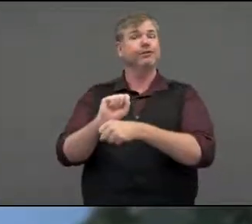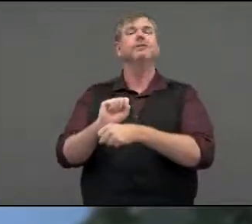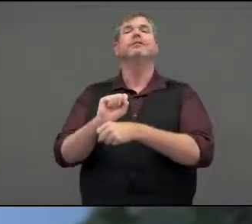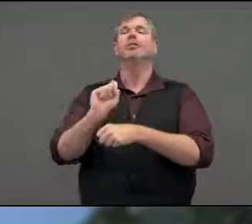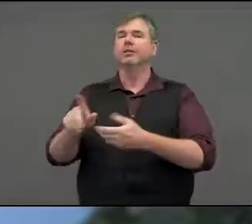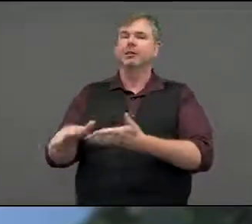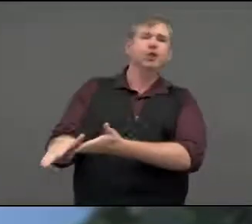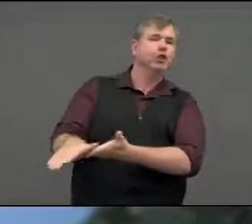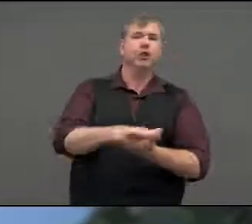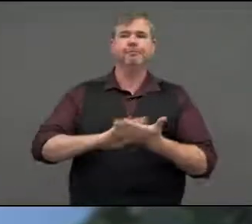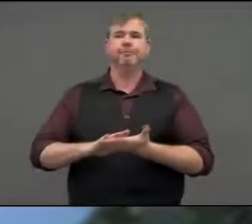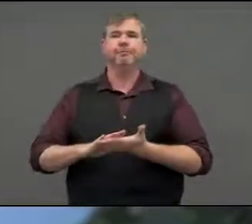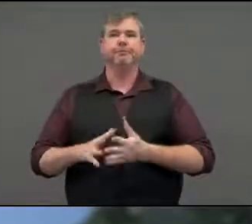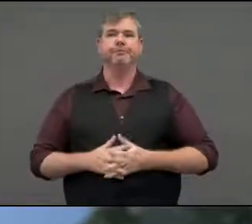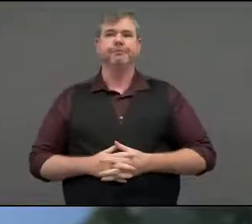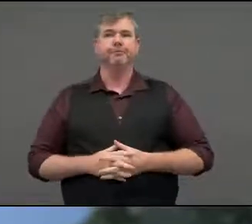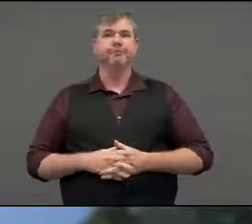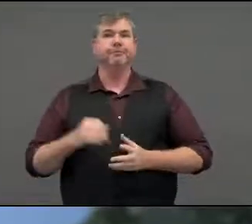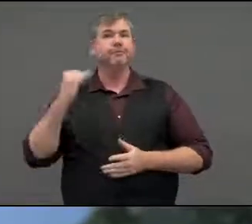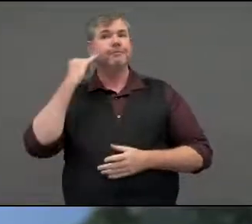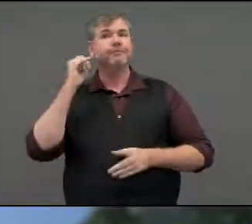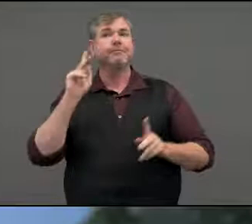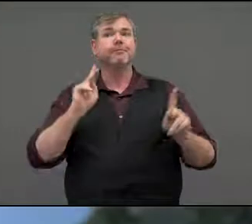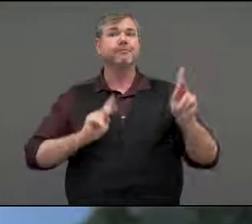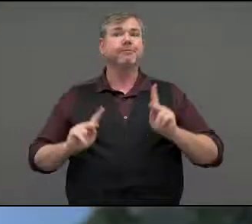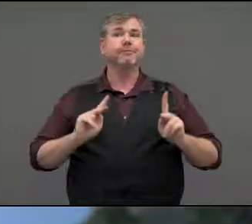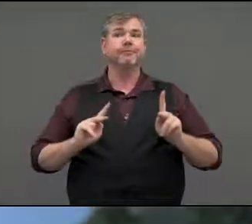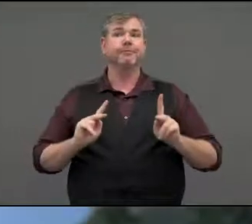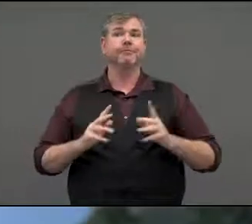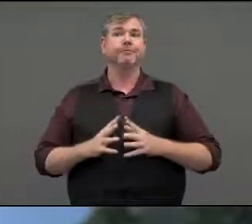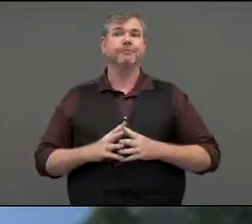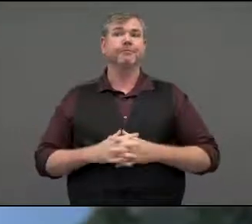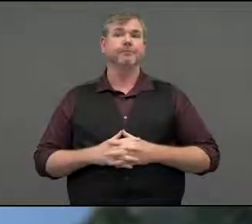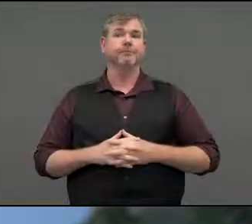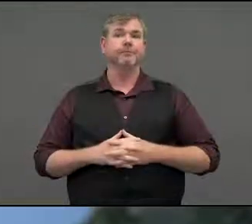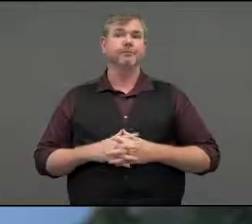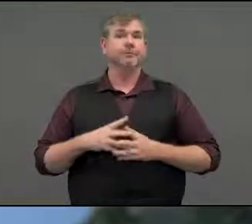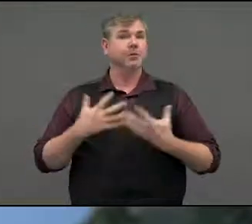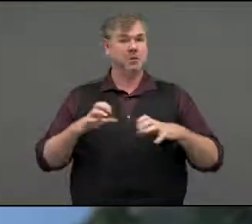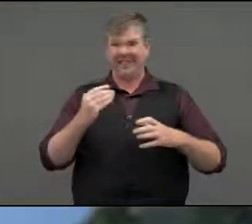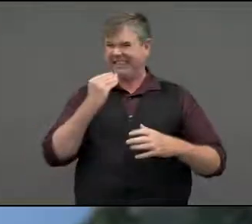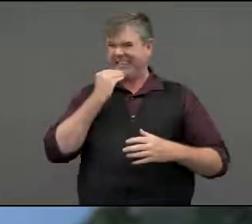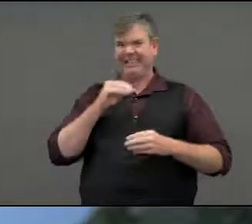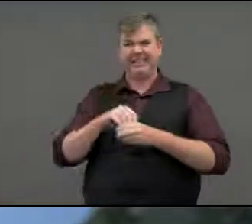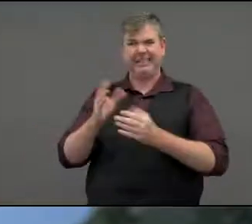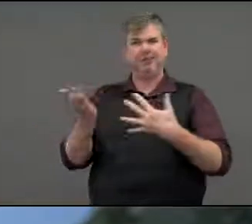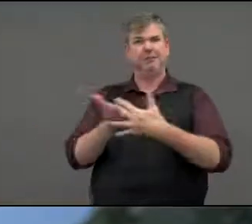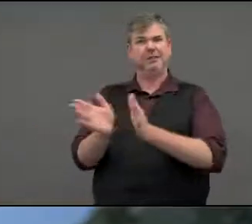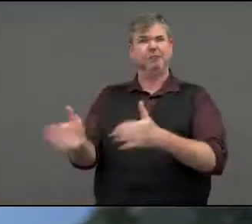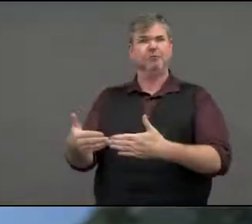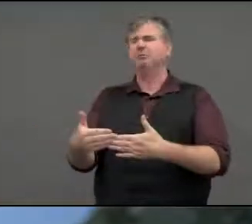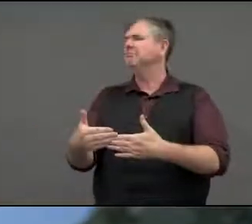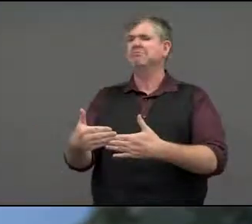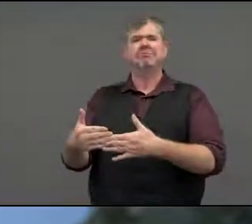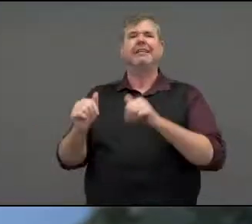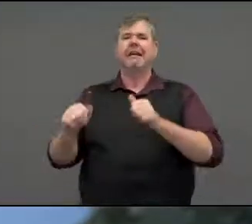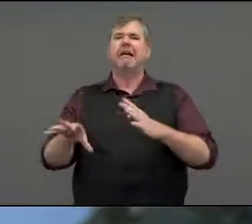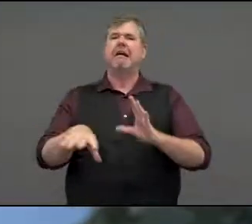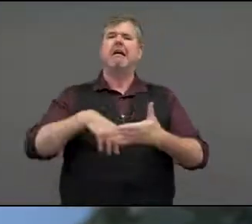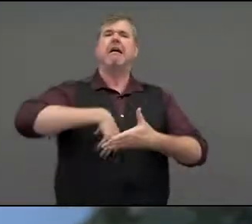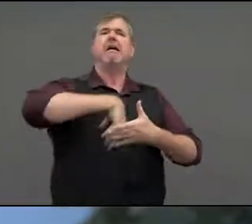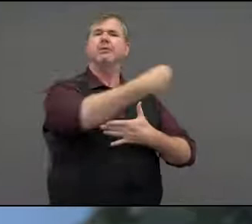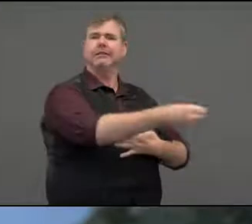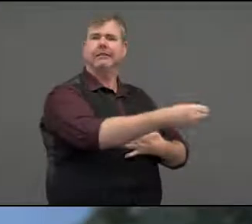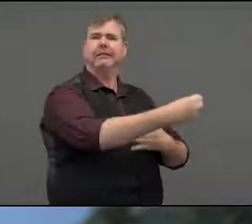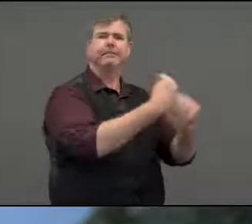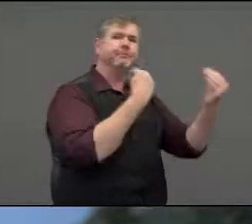site, we do recommend people go outside, because as we've seen, outside is safer than inside, but people should still strictly be following